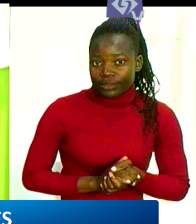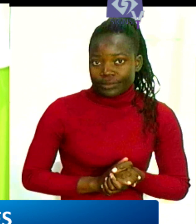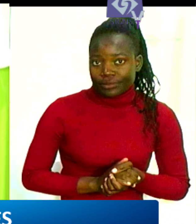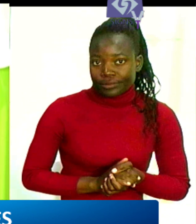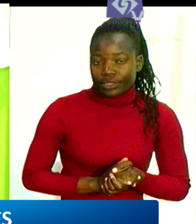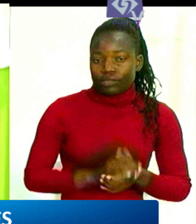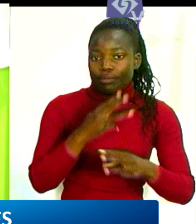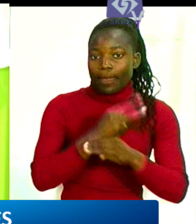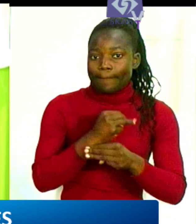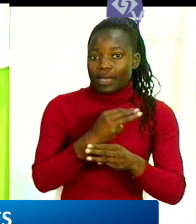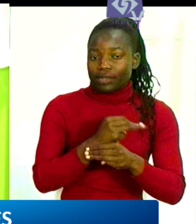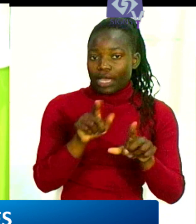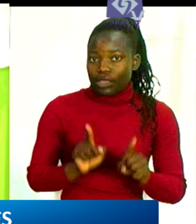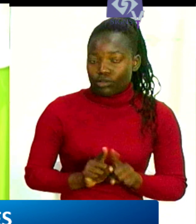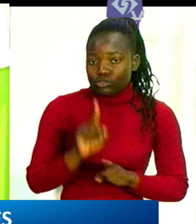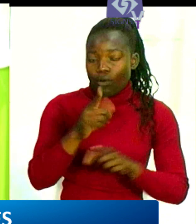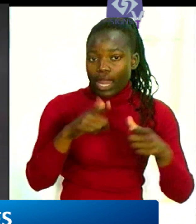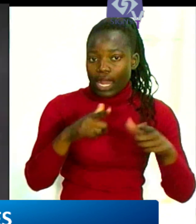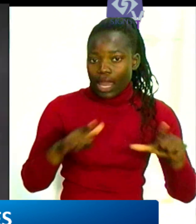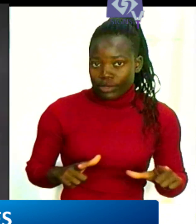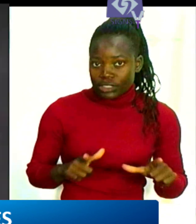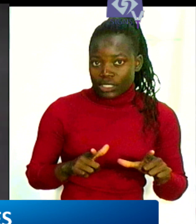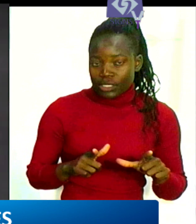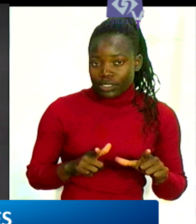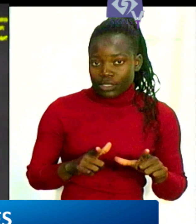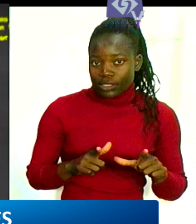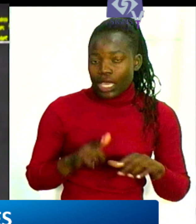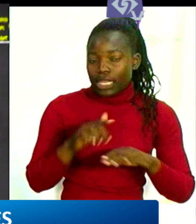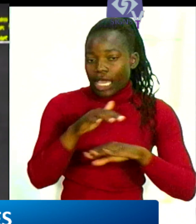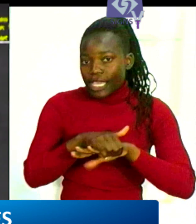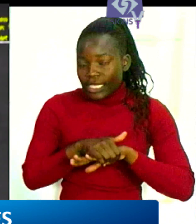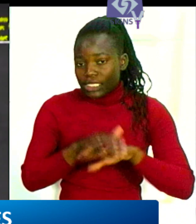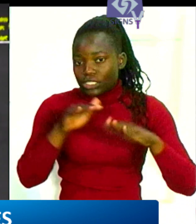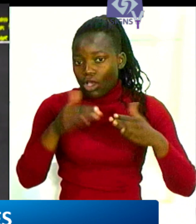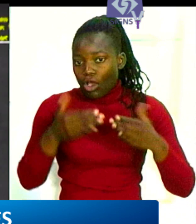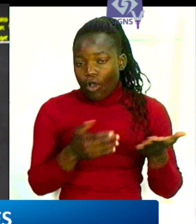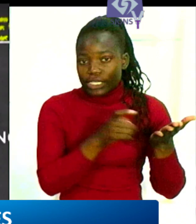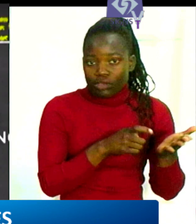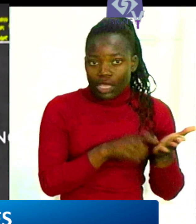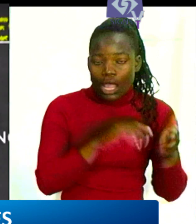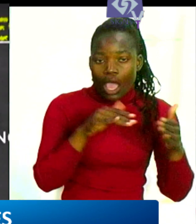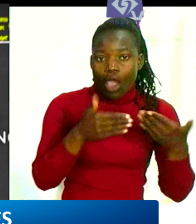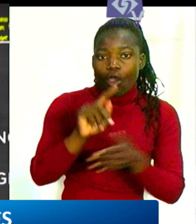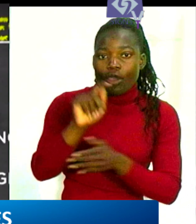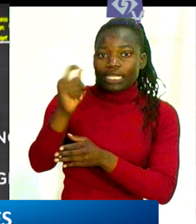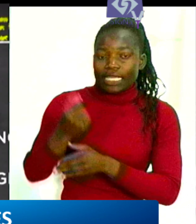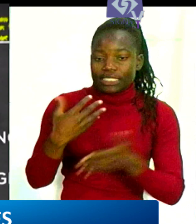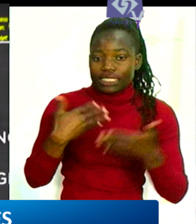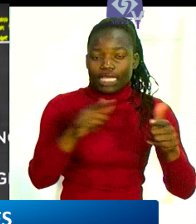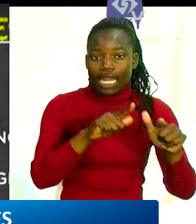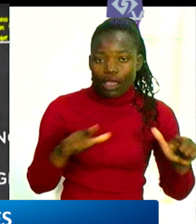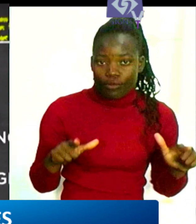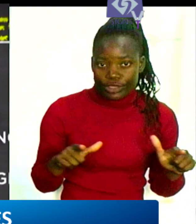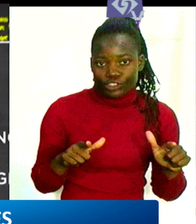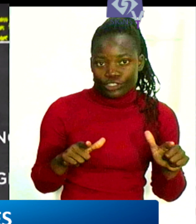two mandatory subjects will be mathematics and one language, either English language,